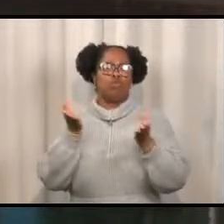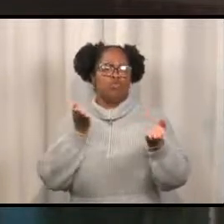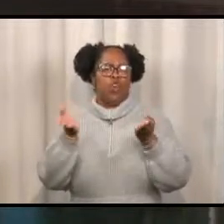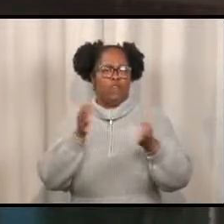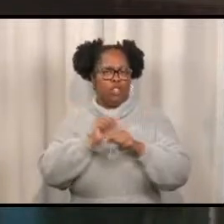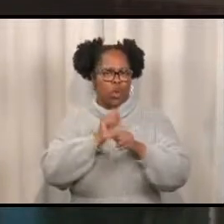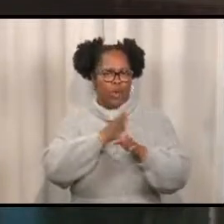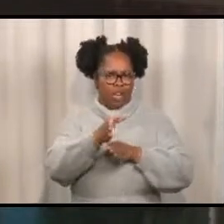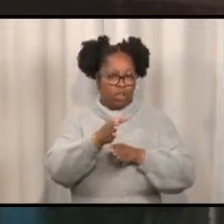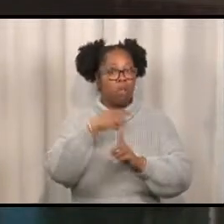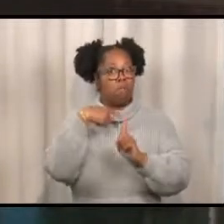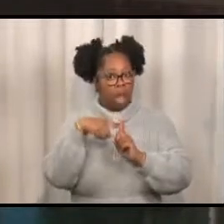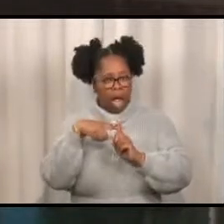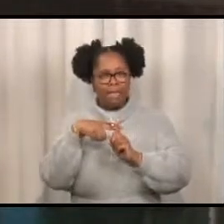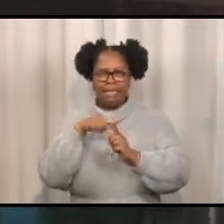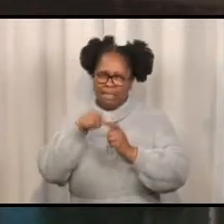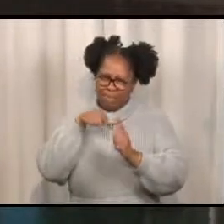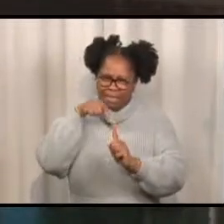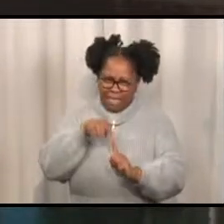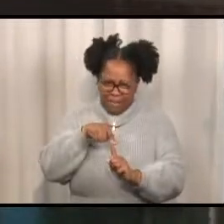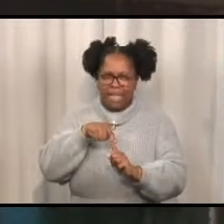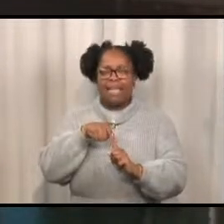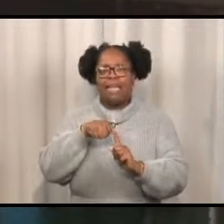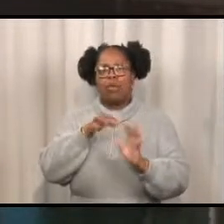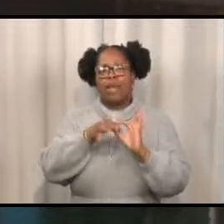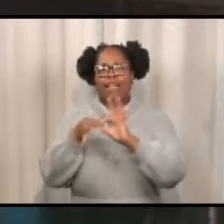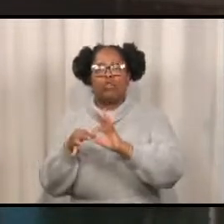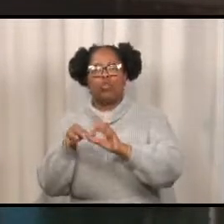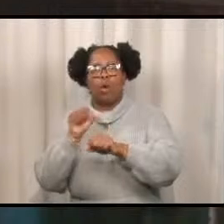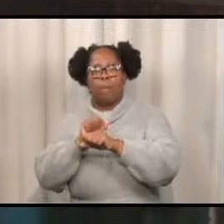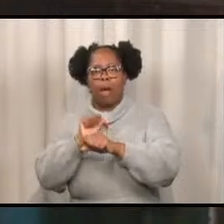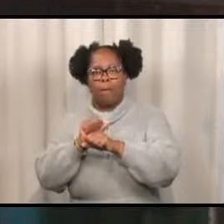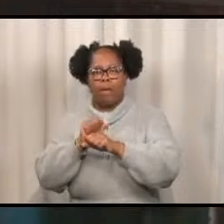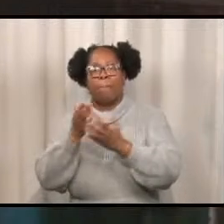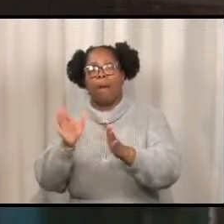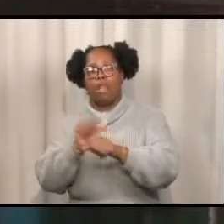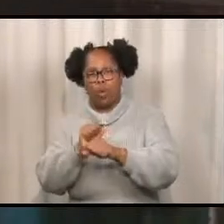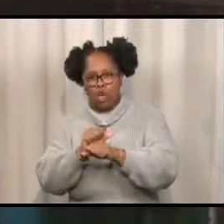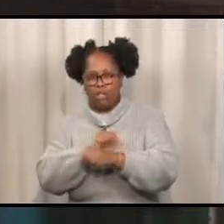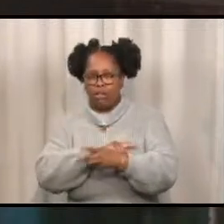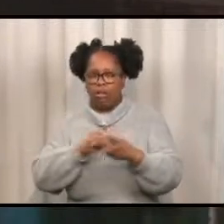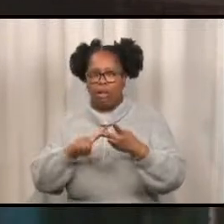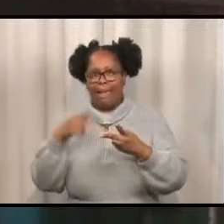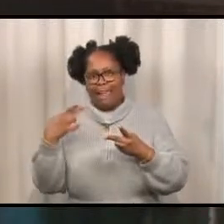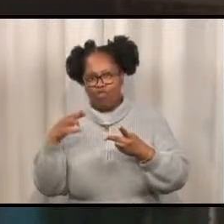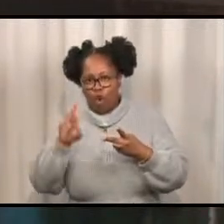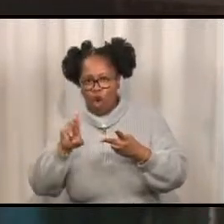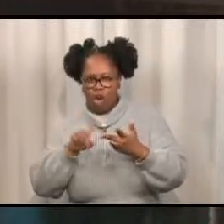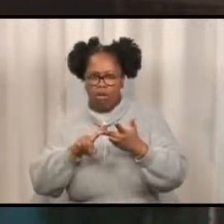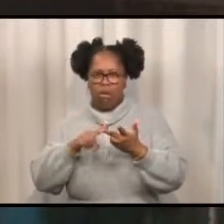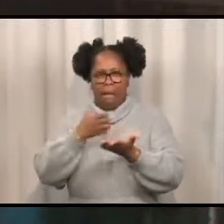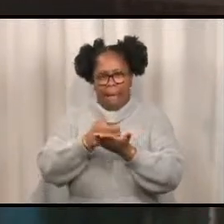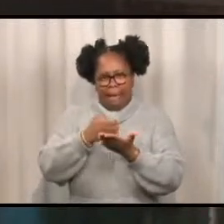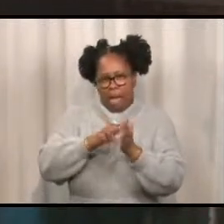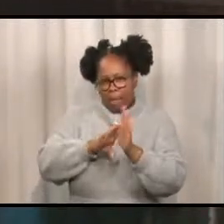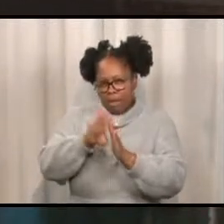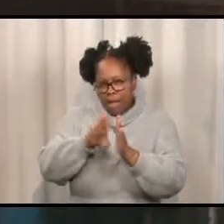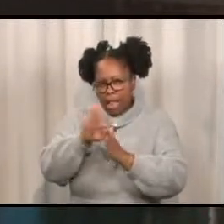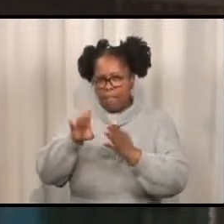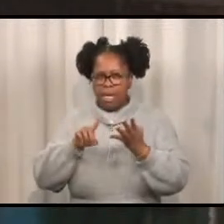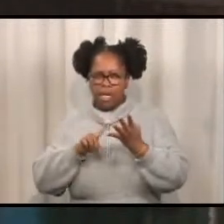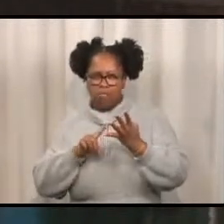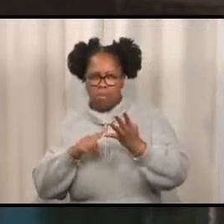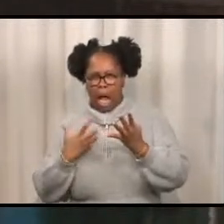more specifically careers in public works, in HR, in economic development, in